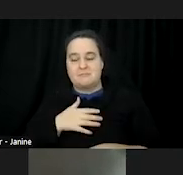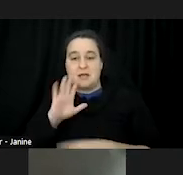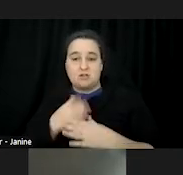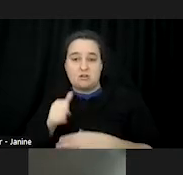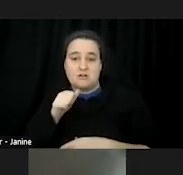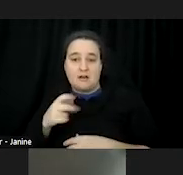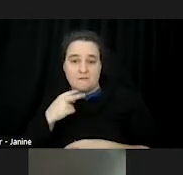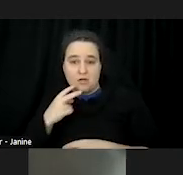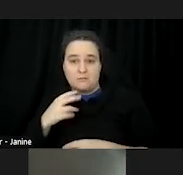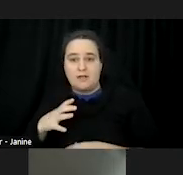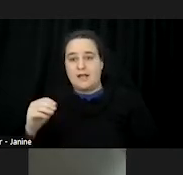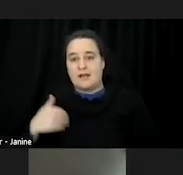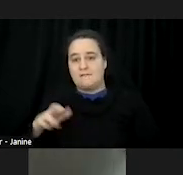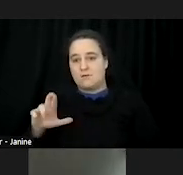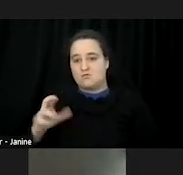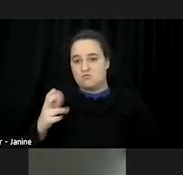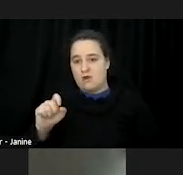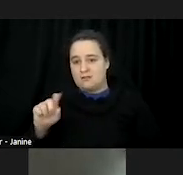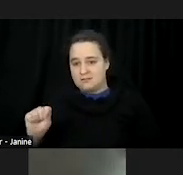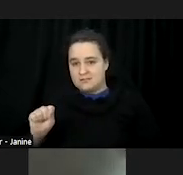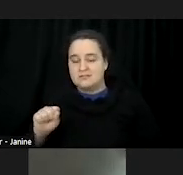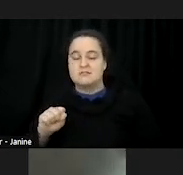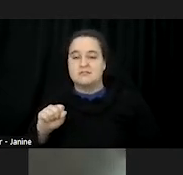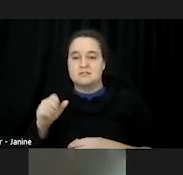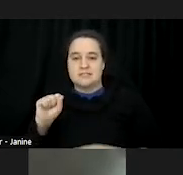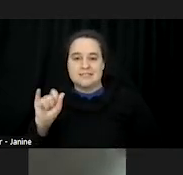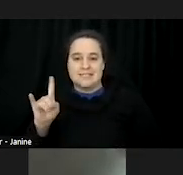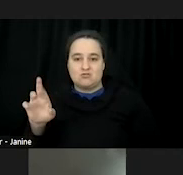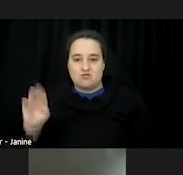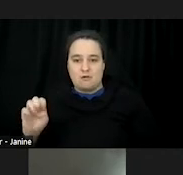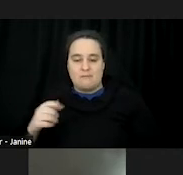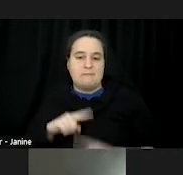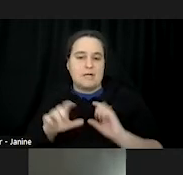she communicates with a Toby. And she's transitioning into the college,